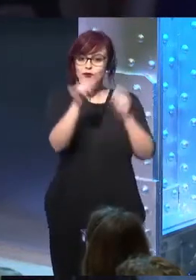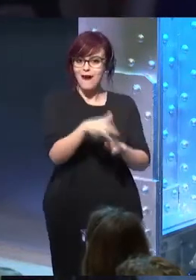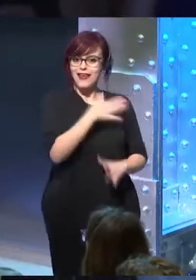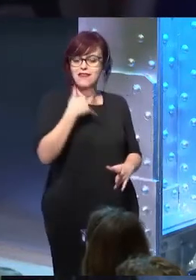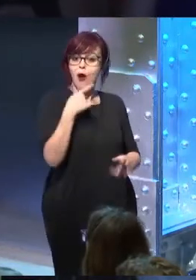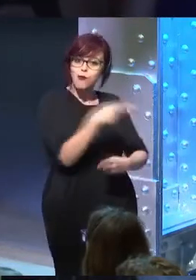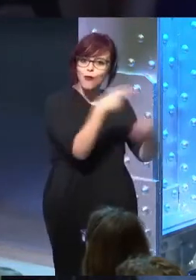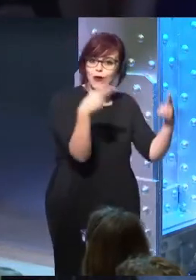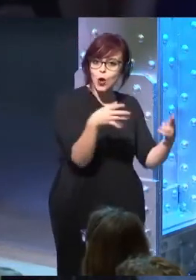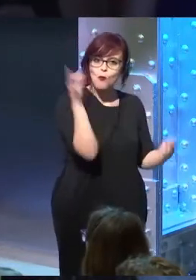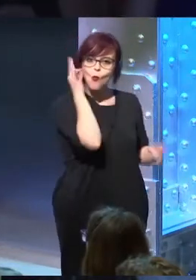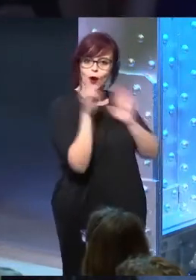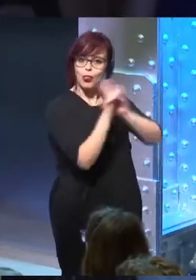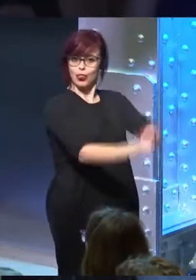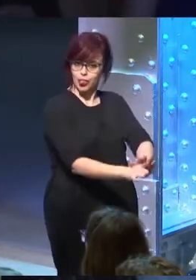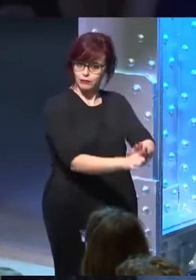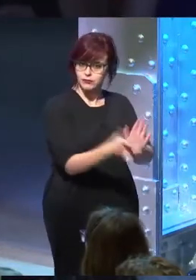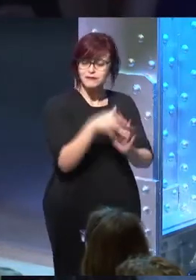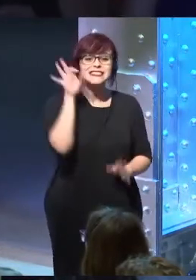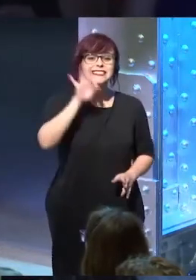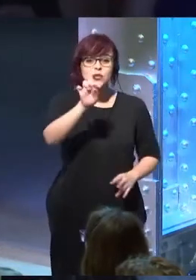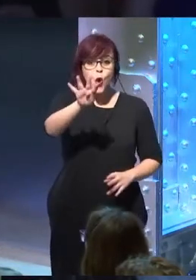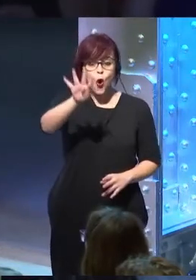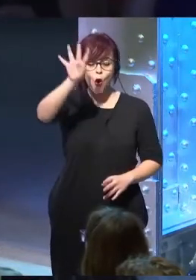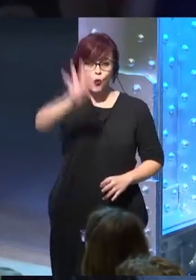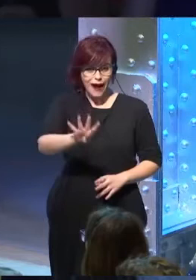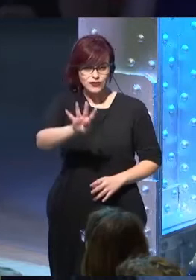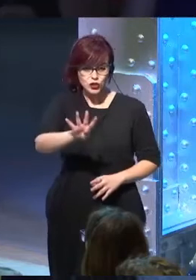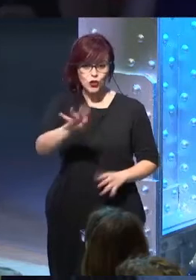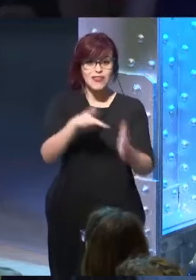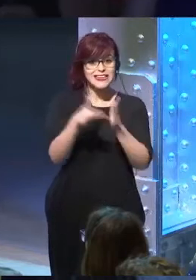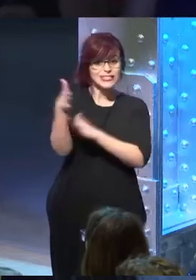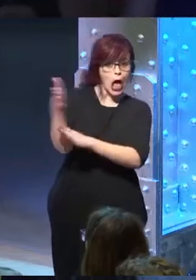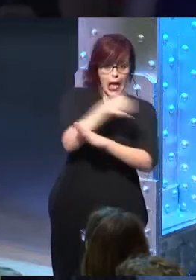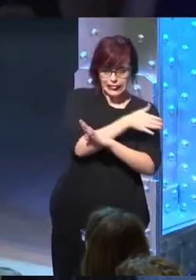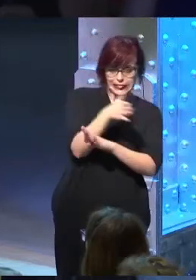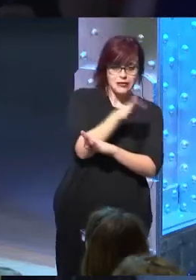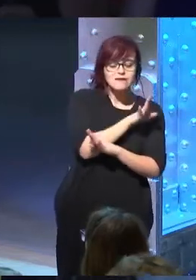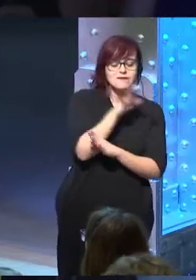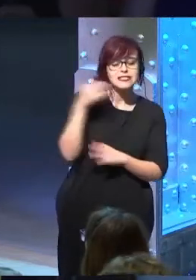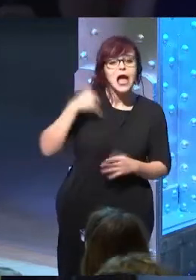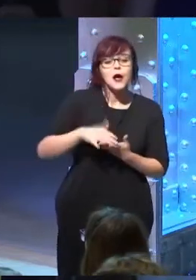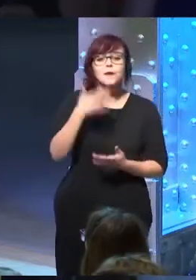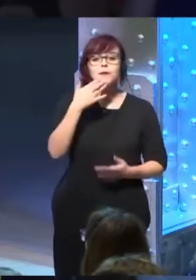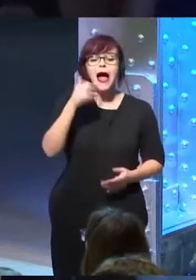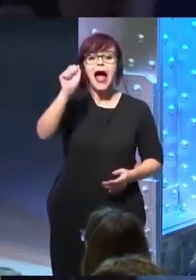century BC, the Greek playwright Aristophanes devoted a whole comedy to the